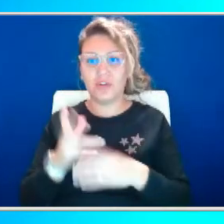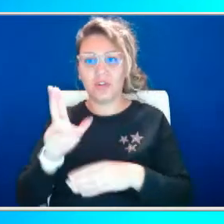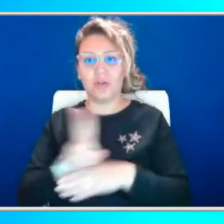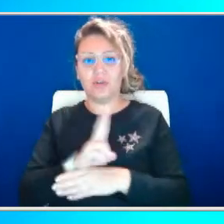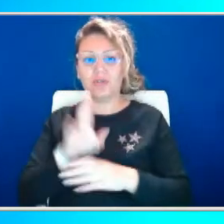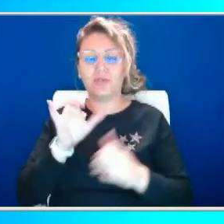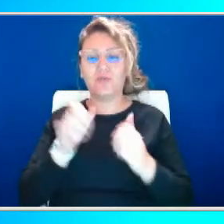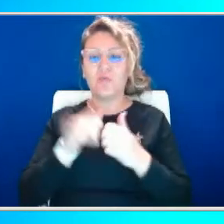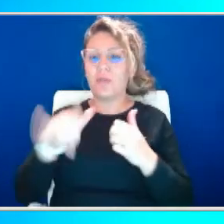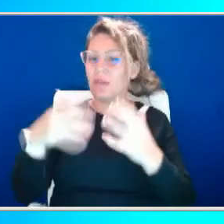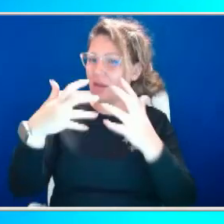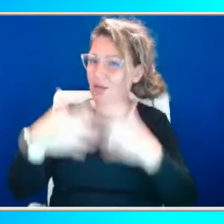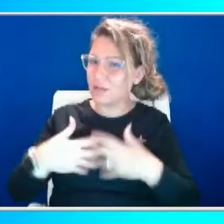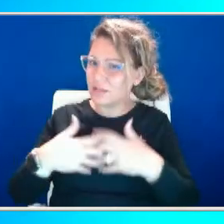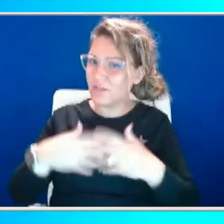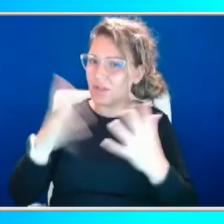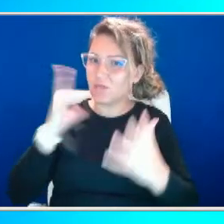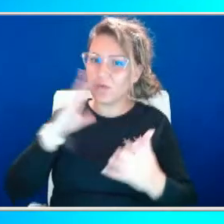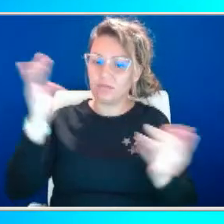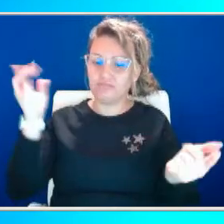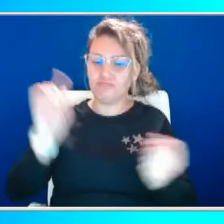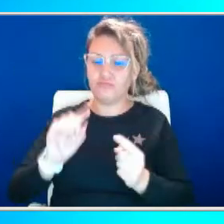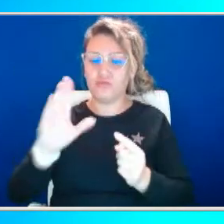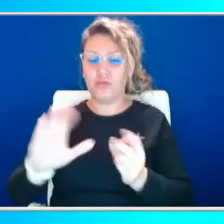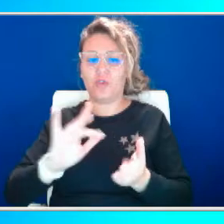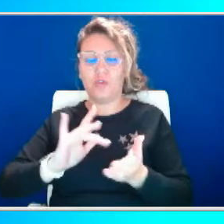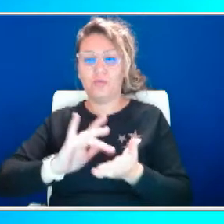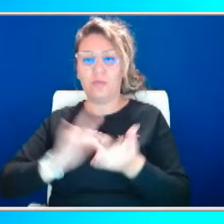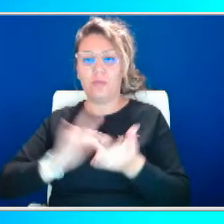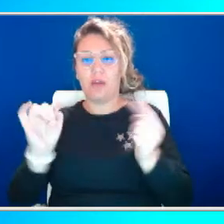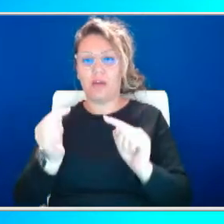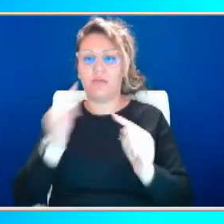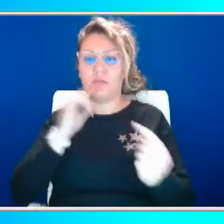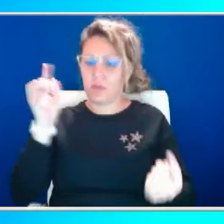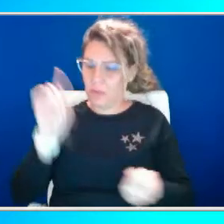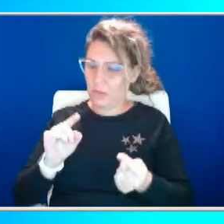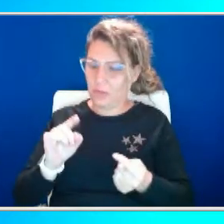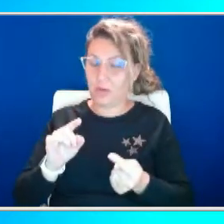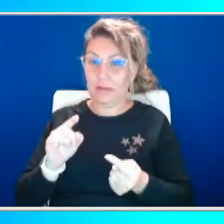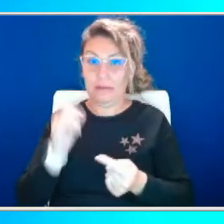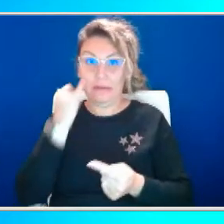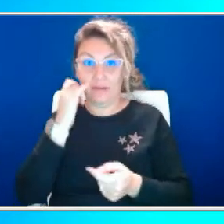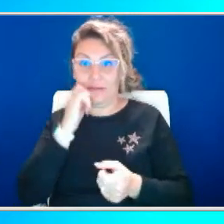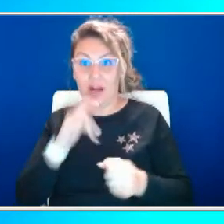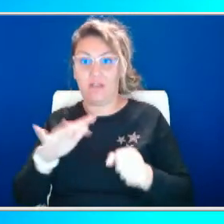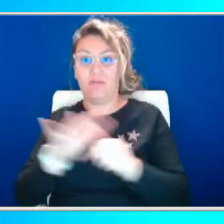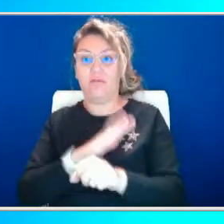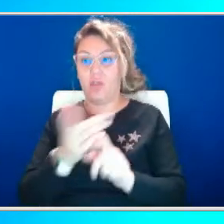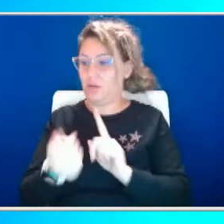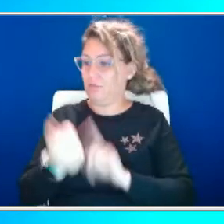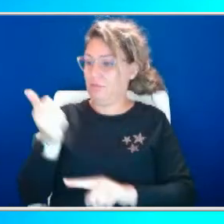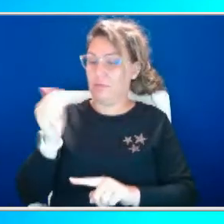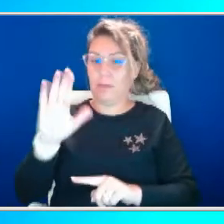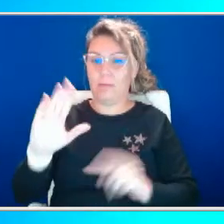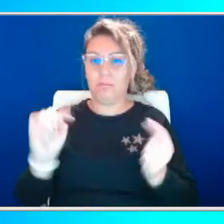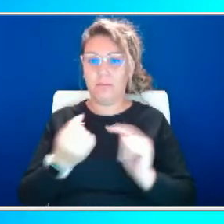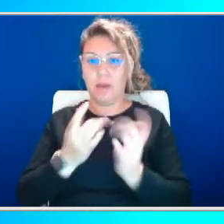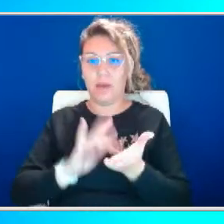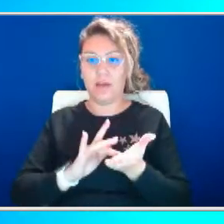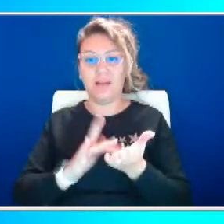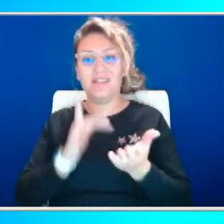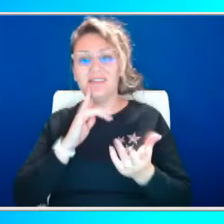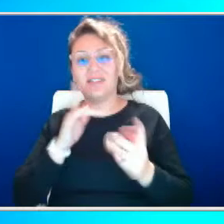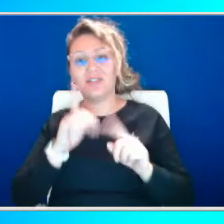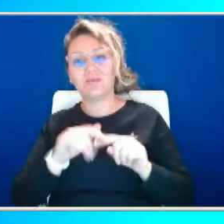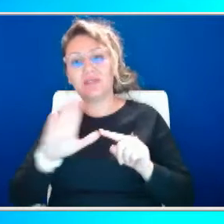going to reduce their pain medication usage significantly, if not completely eliminate them. So, again, it just depends kind of what's their issue for their pain.